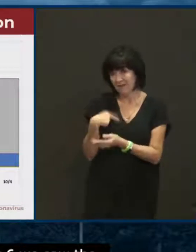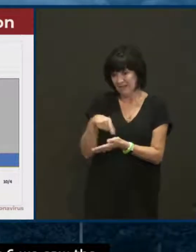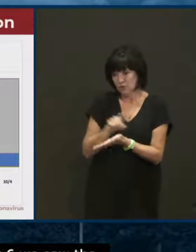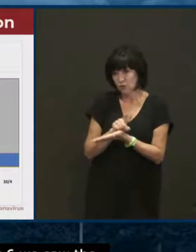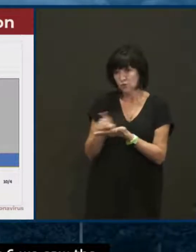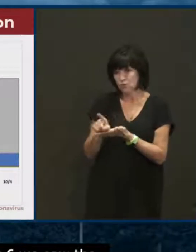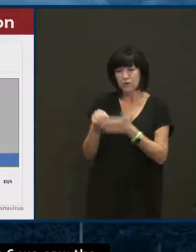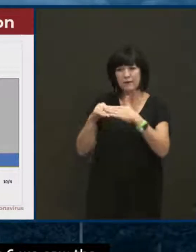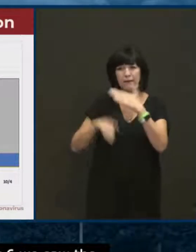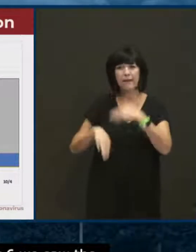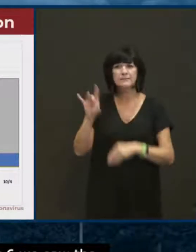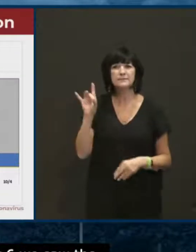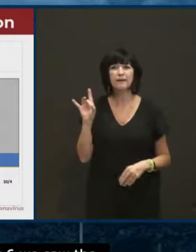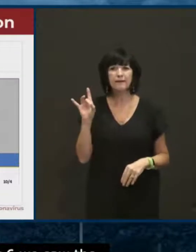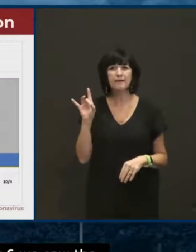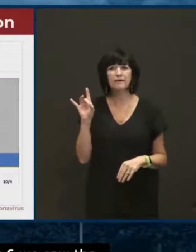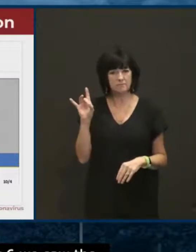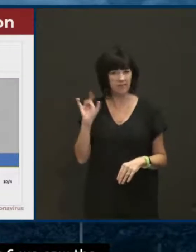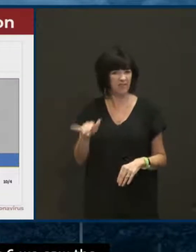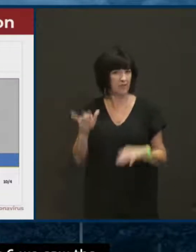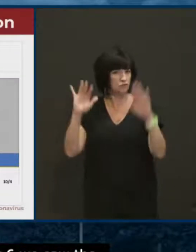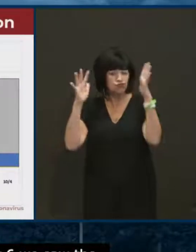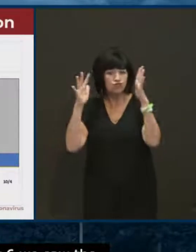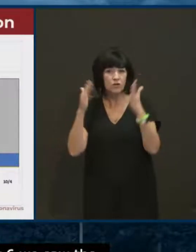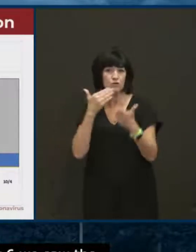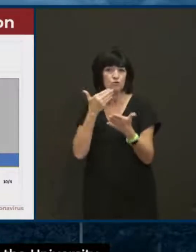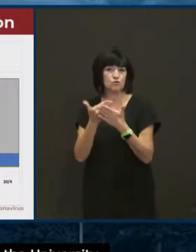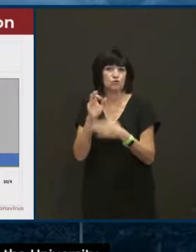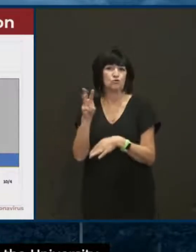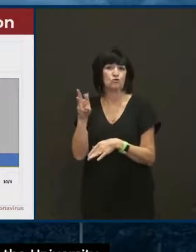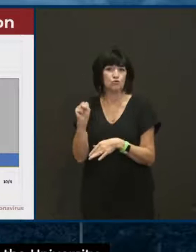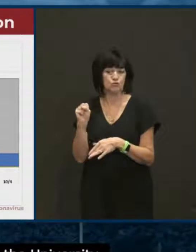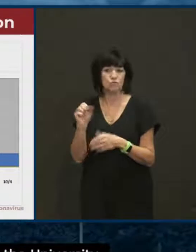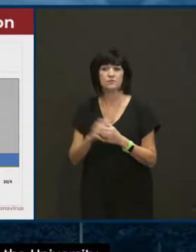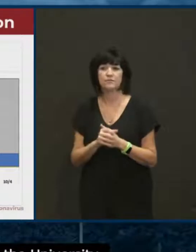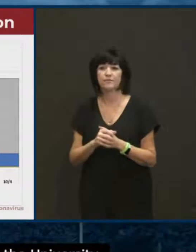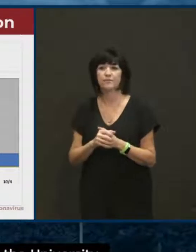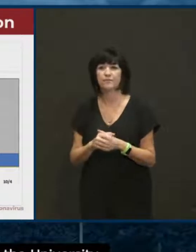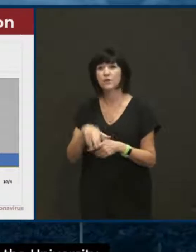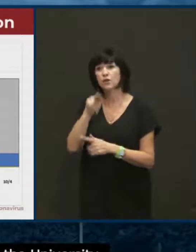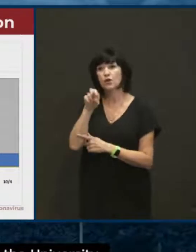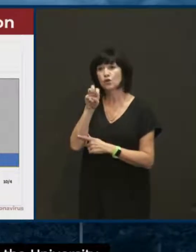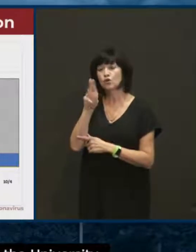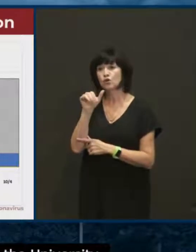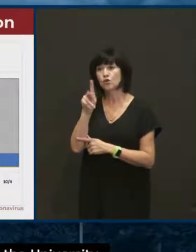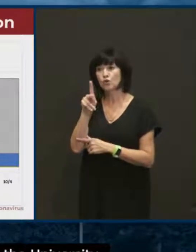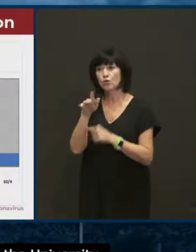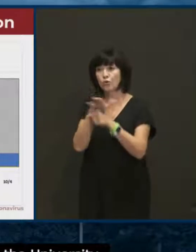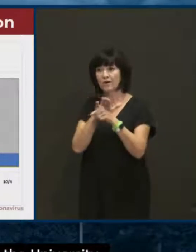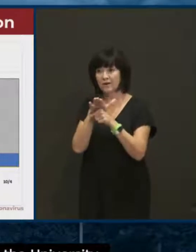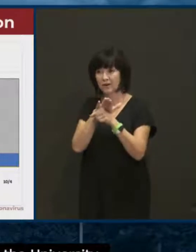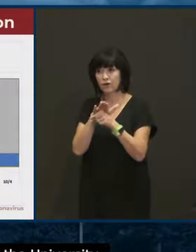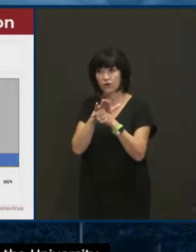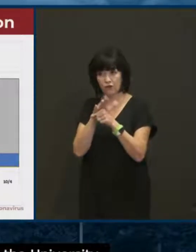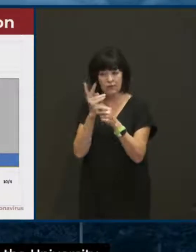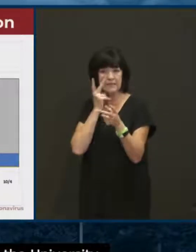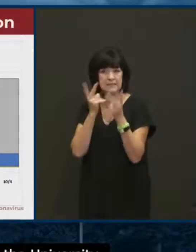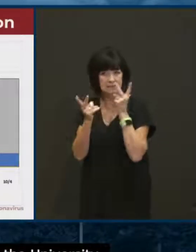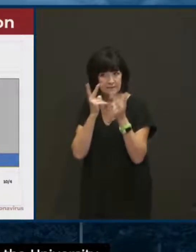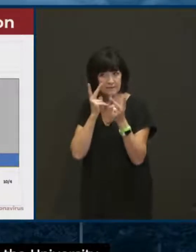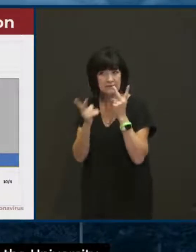of Delaware, which is great news. In Newark, we have seen